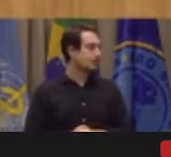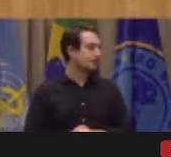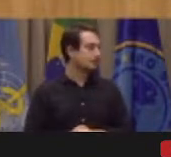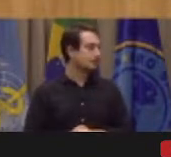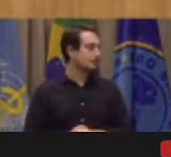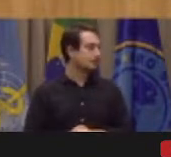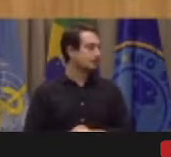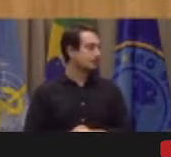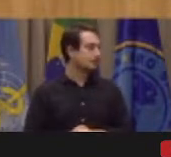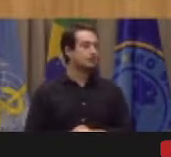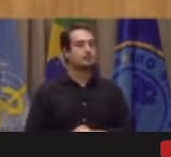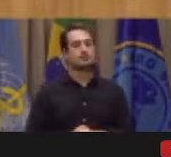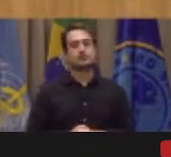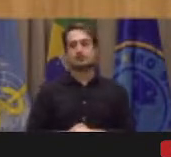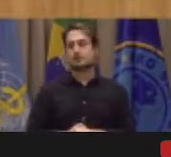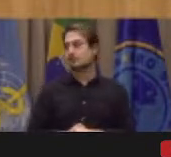left.